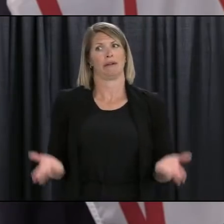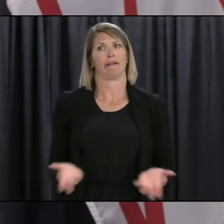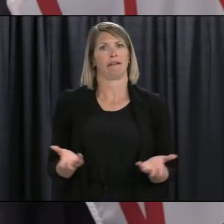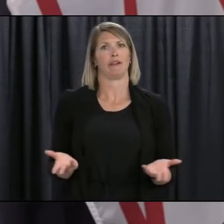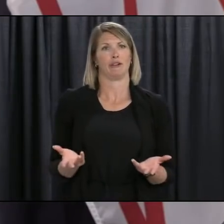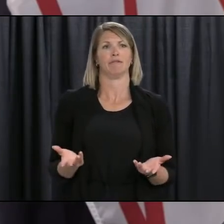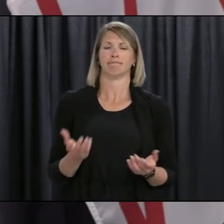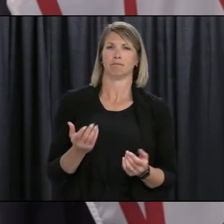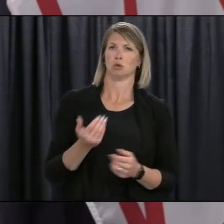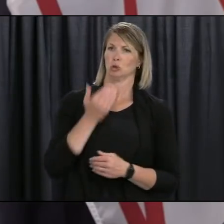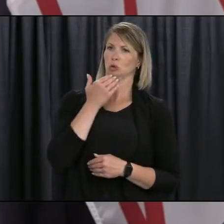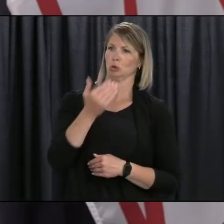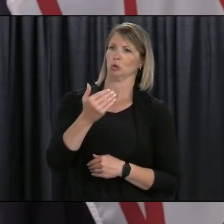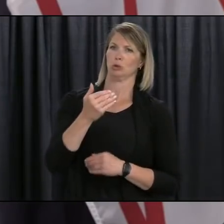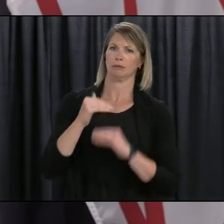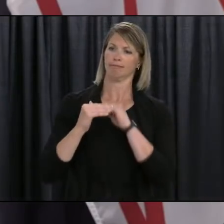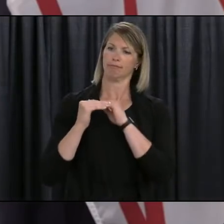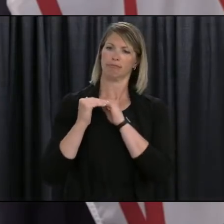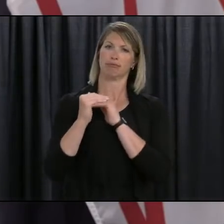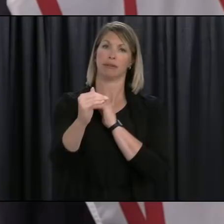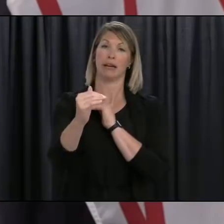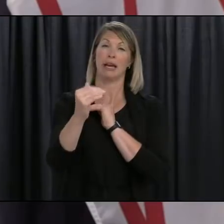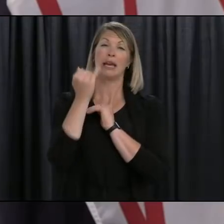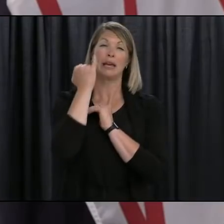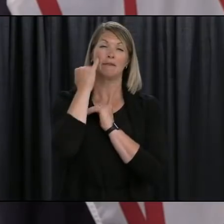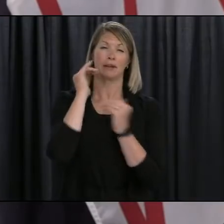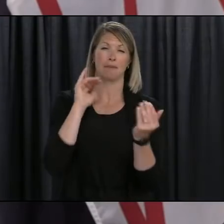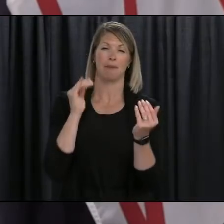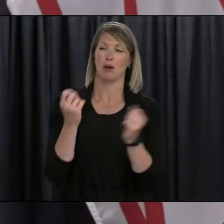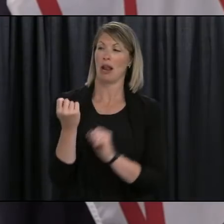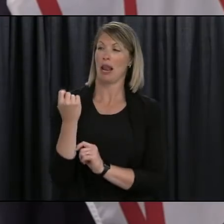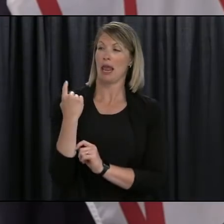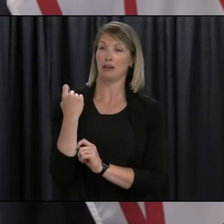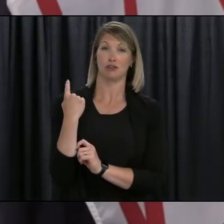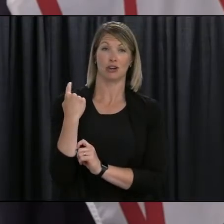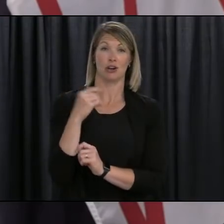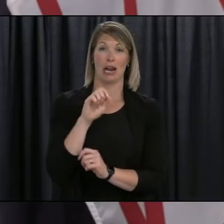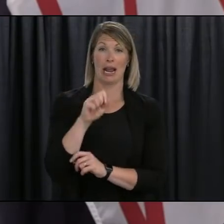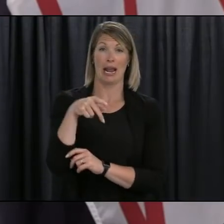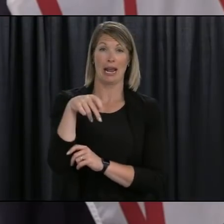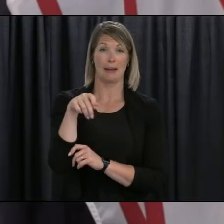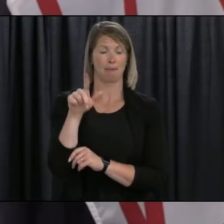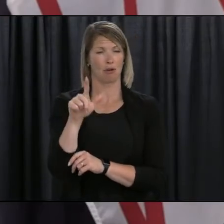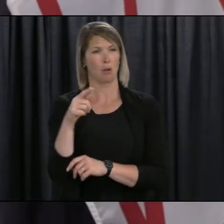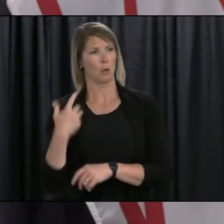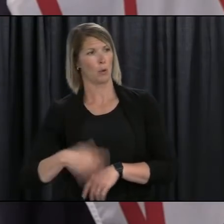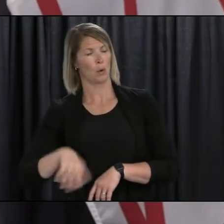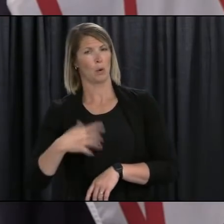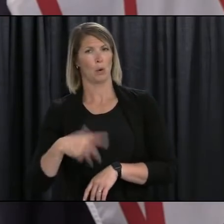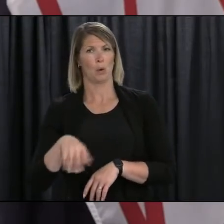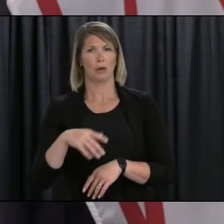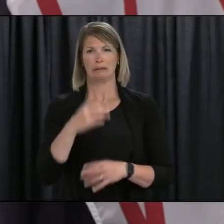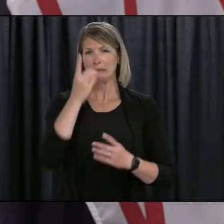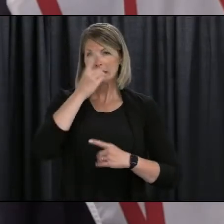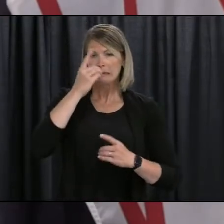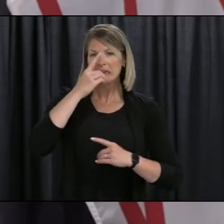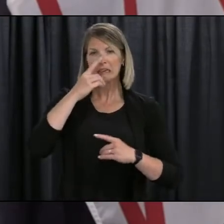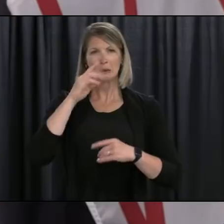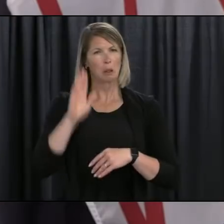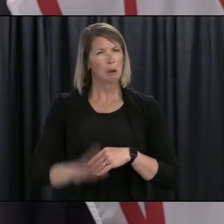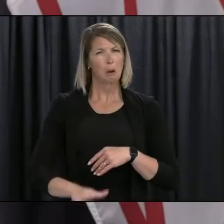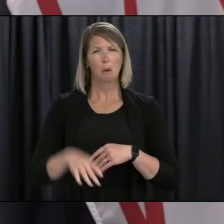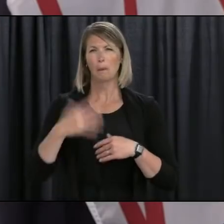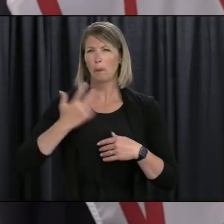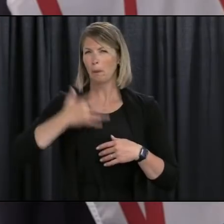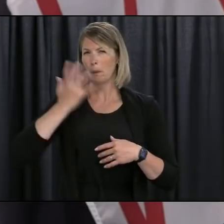have been, let's say, in April of last year. That experience has taught us a lot. Public health officials are monitoring other jurisdictions and seeing